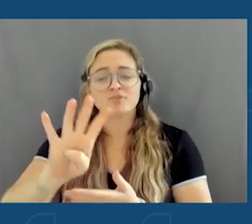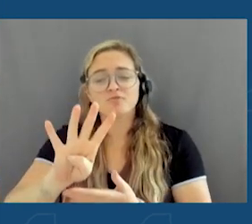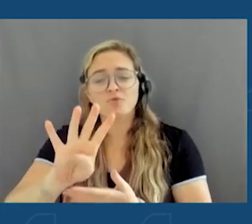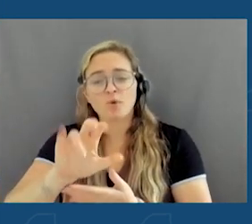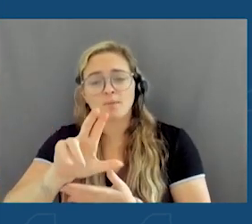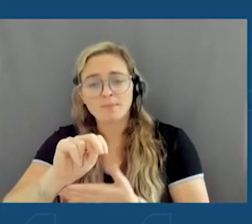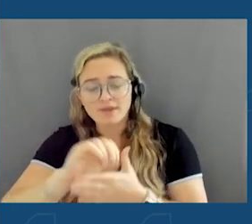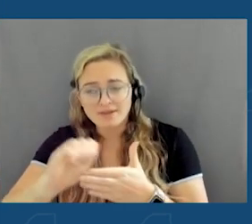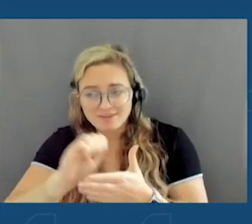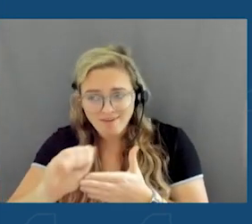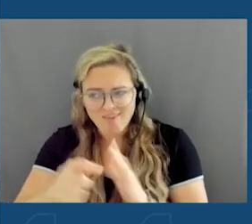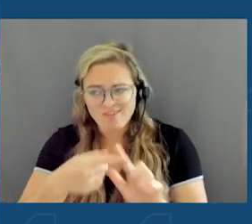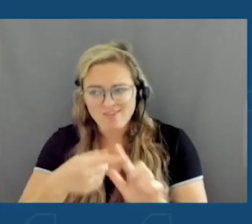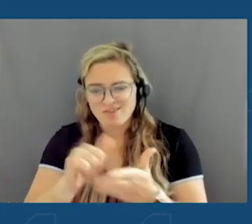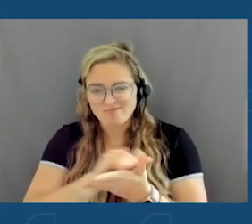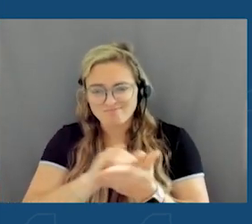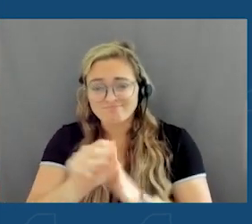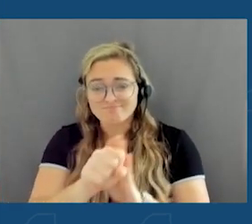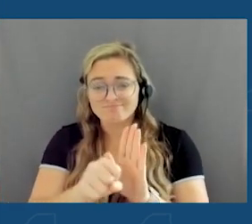reality.